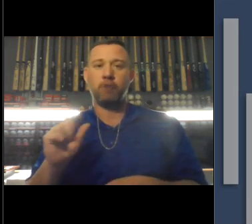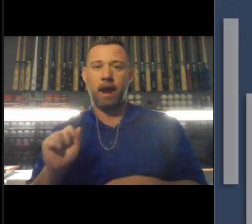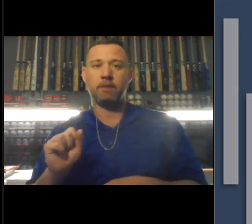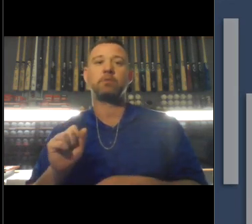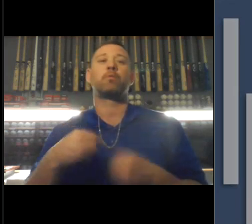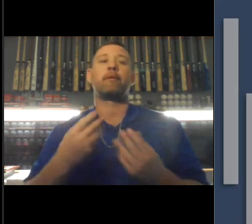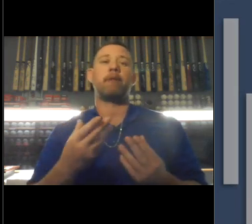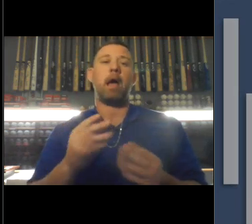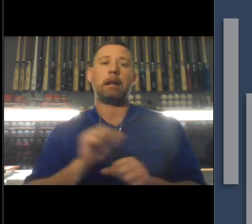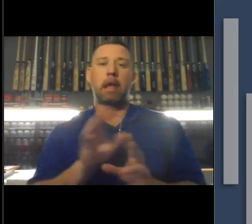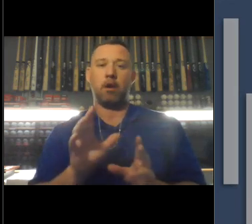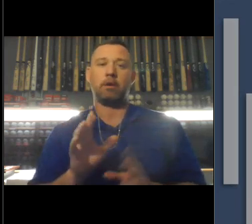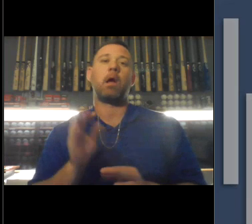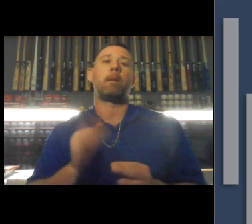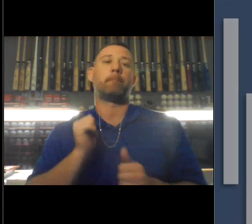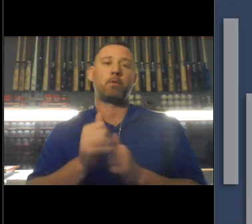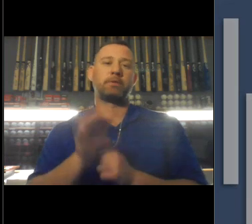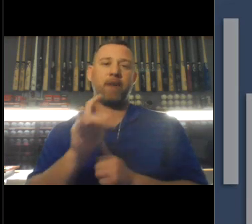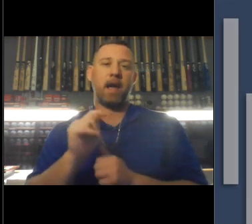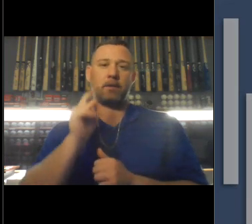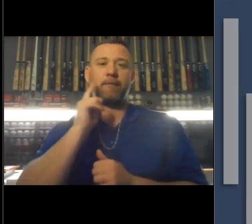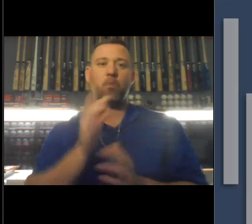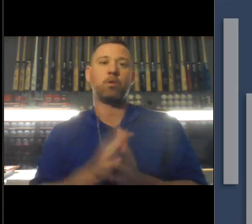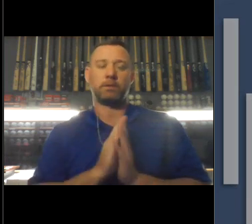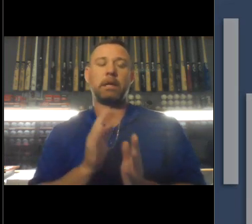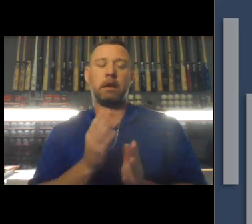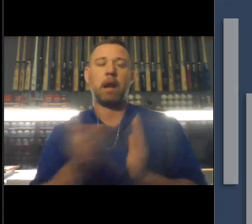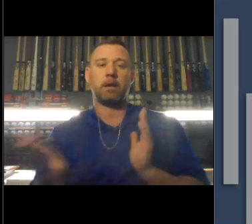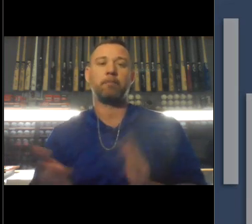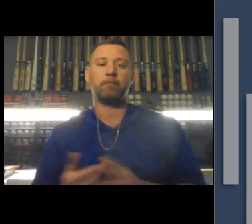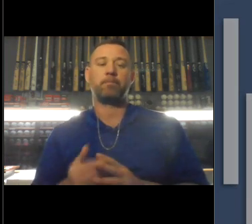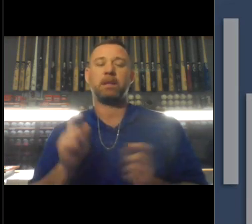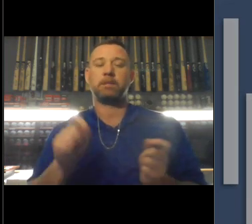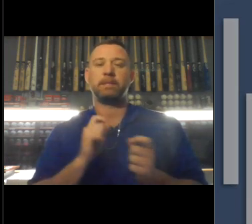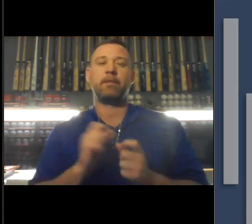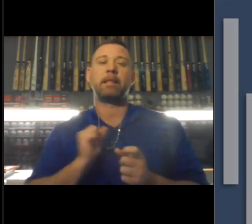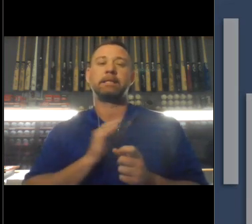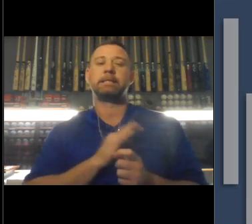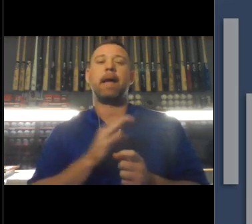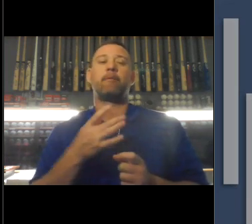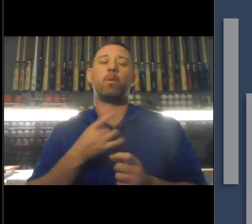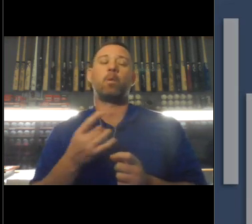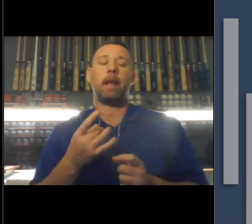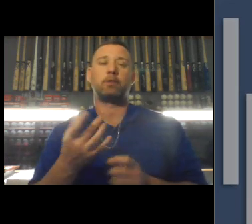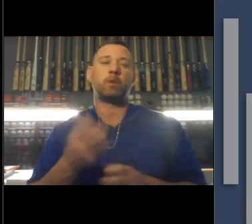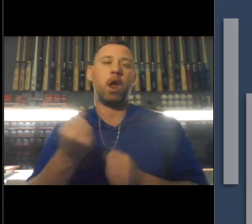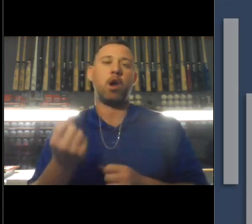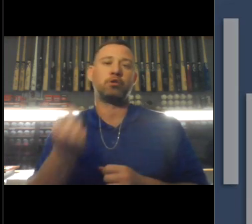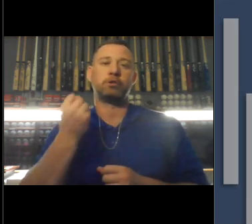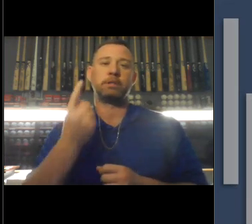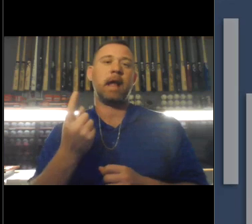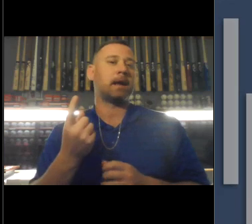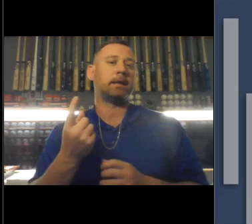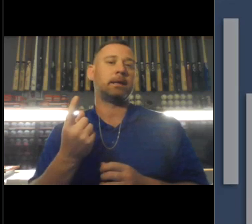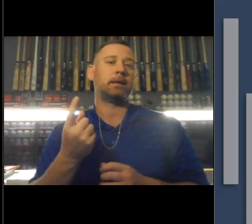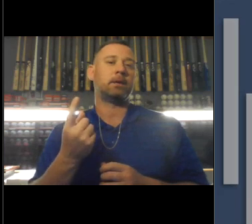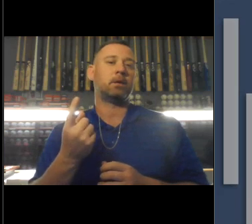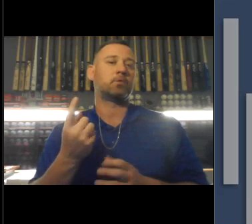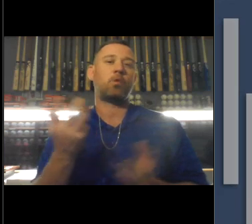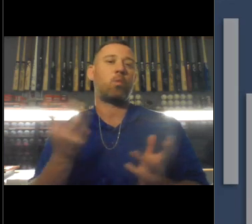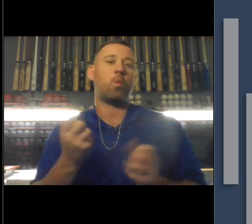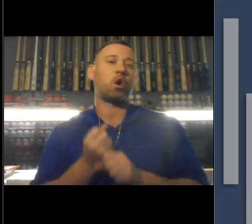on the post-fact time extensions requested for this item. Specifically, staff would like to gain an understanding as to what